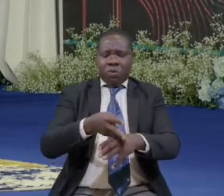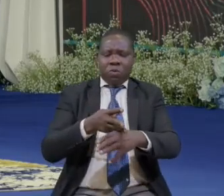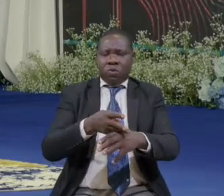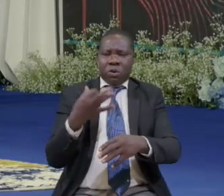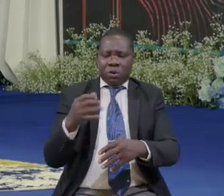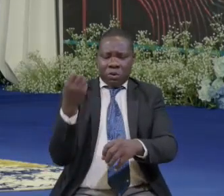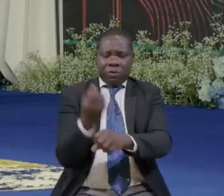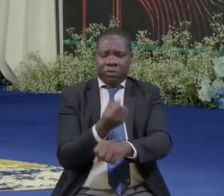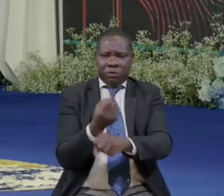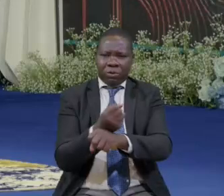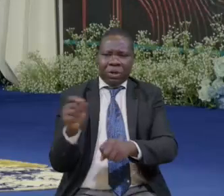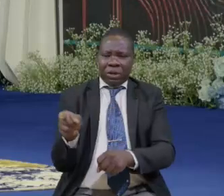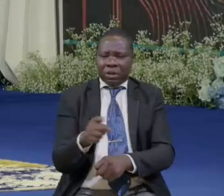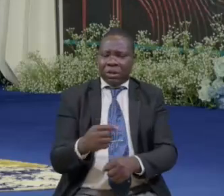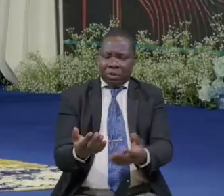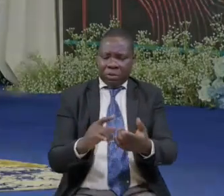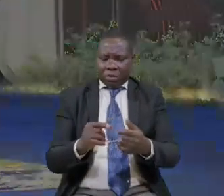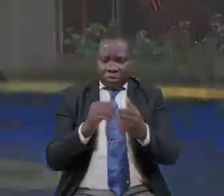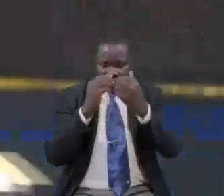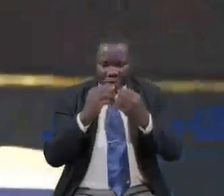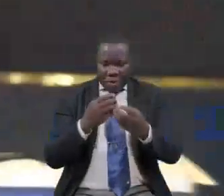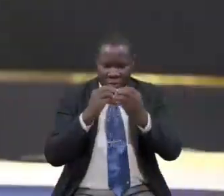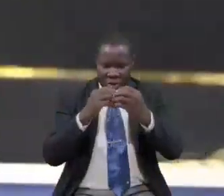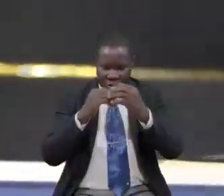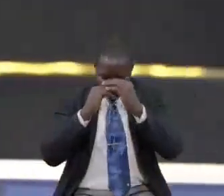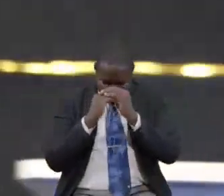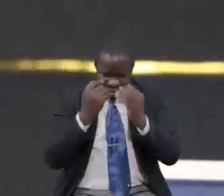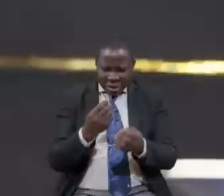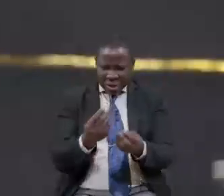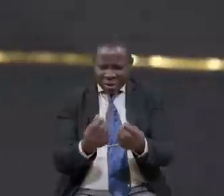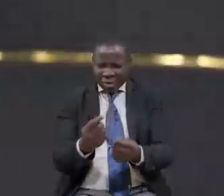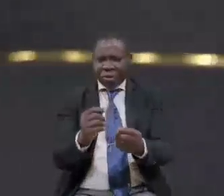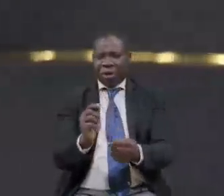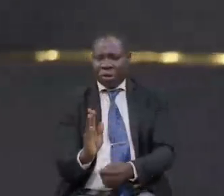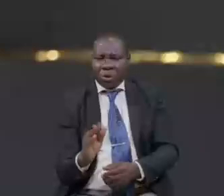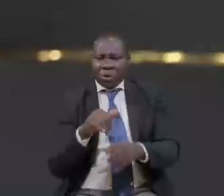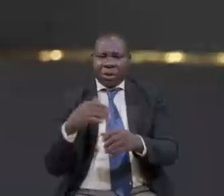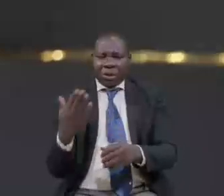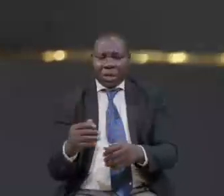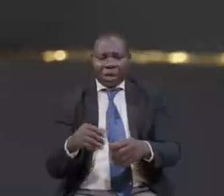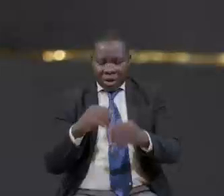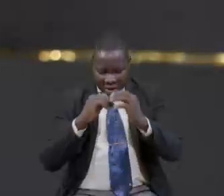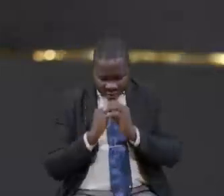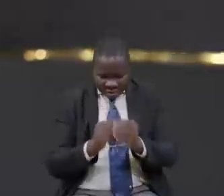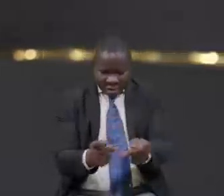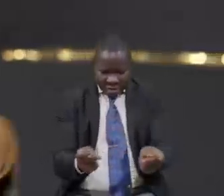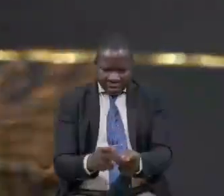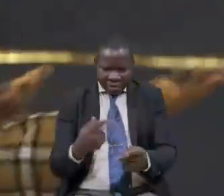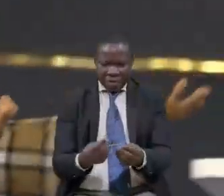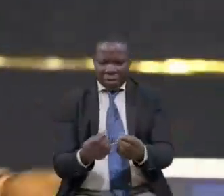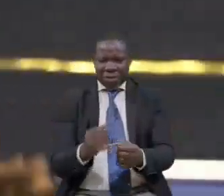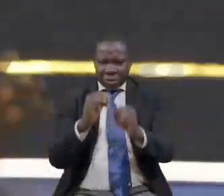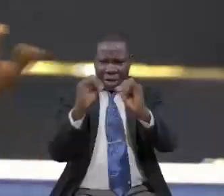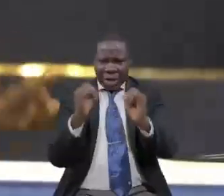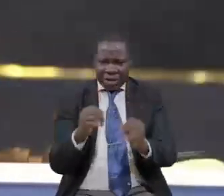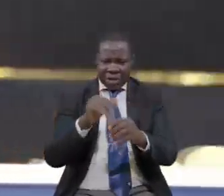little god in their shrine. They want to honor the little idol in their house. You cannot